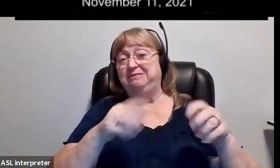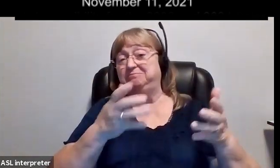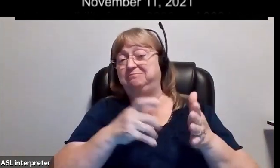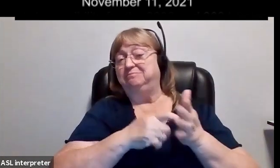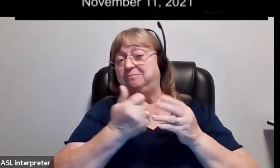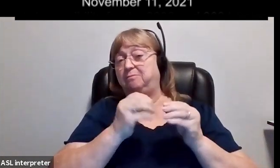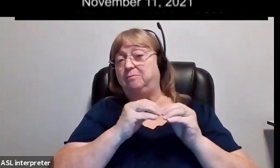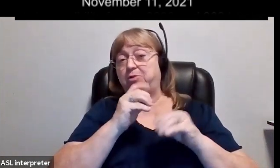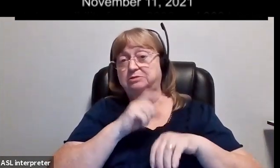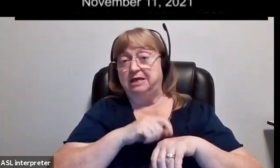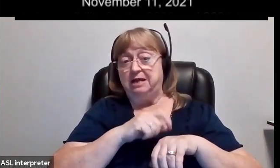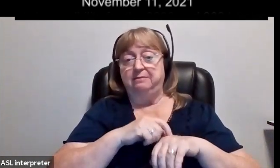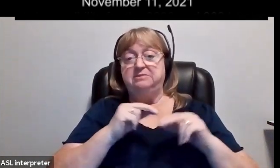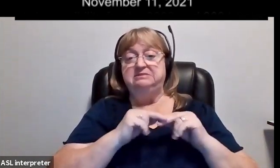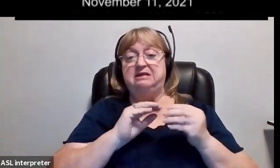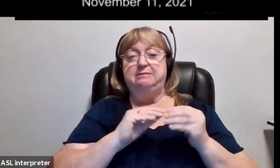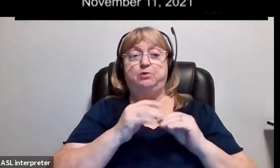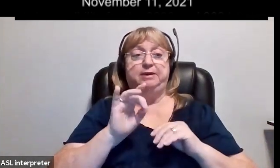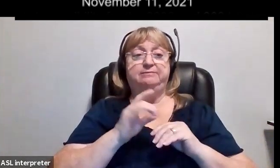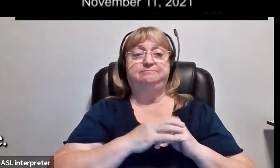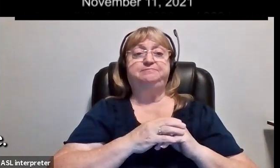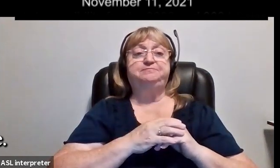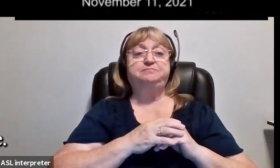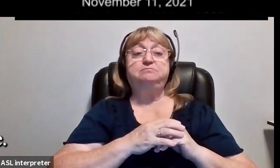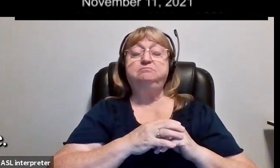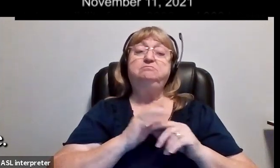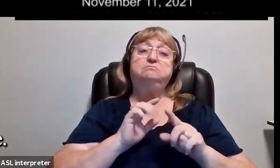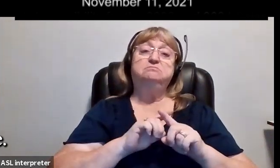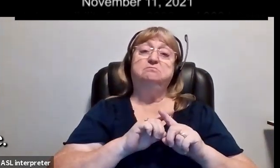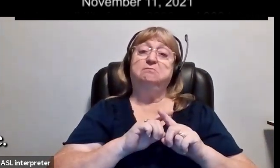time. I'm on slide number 8, but it